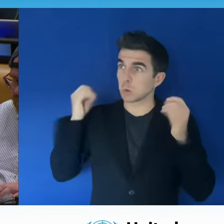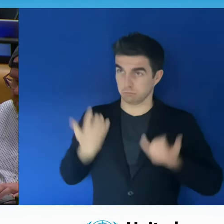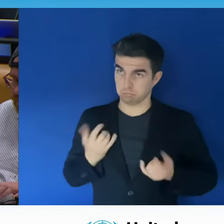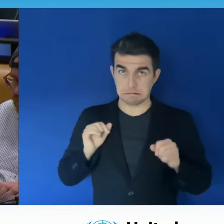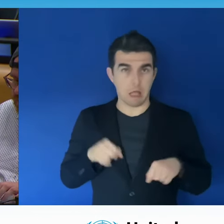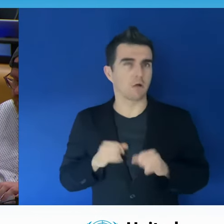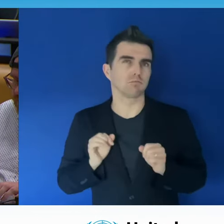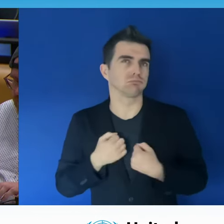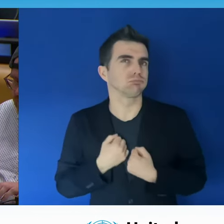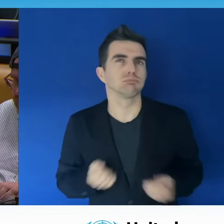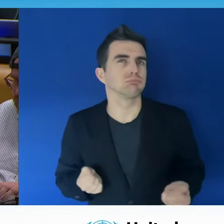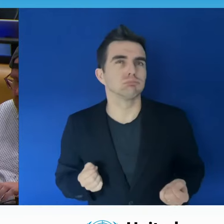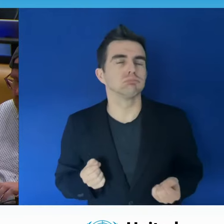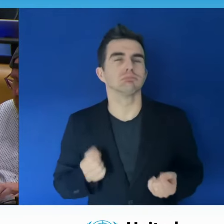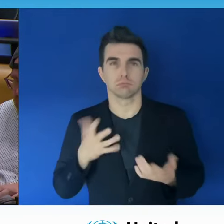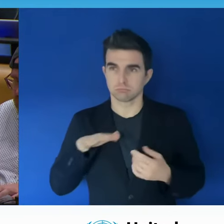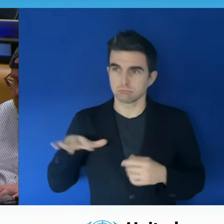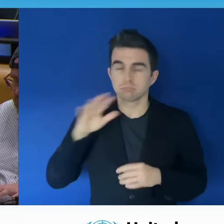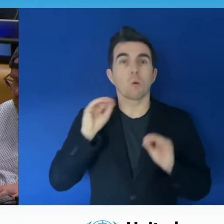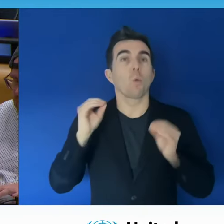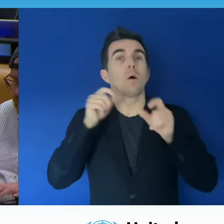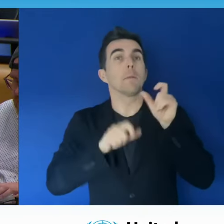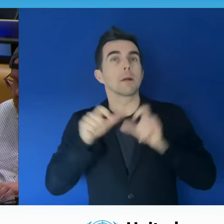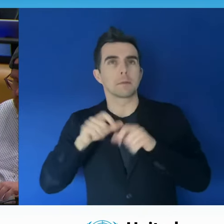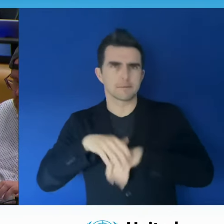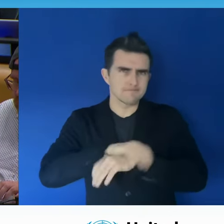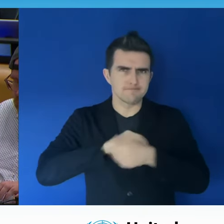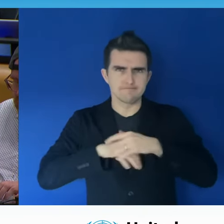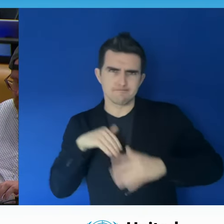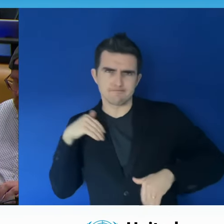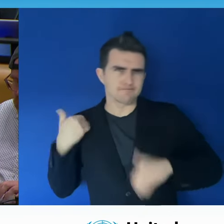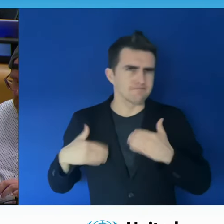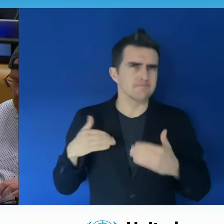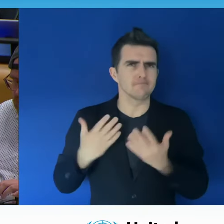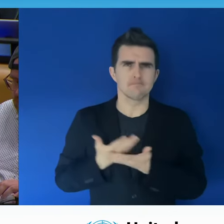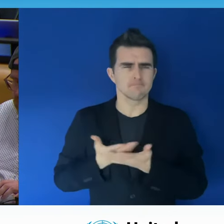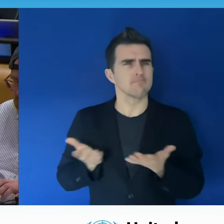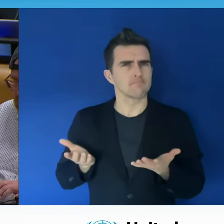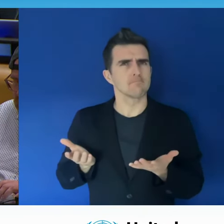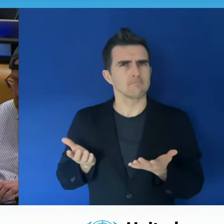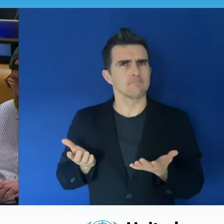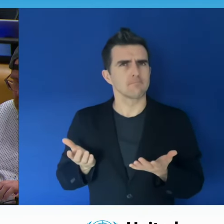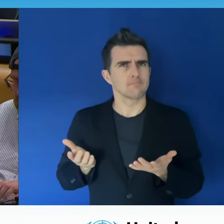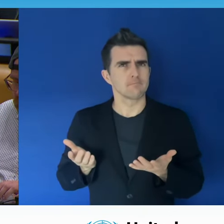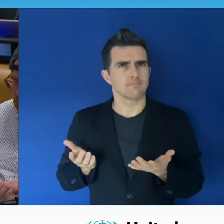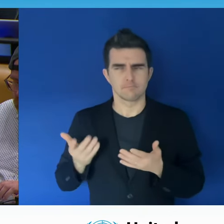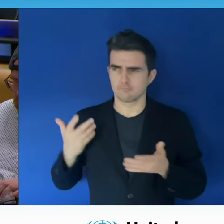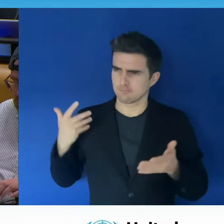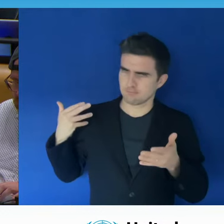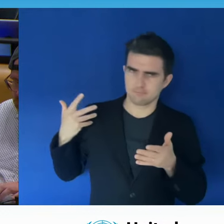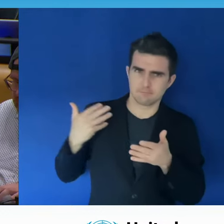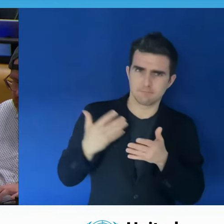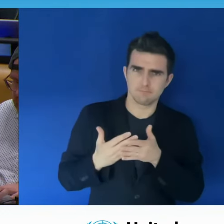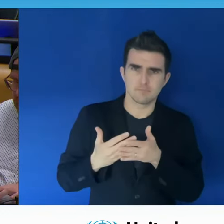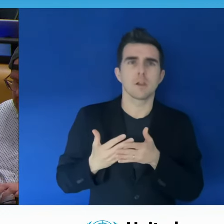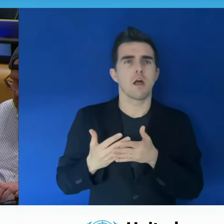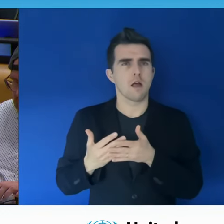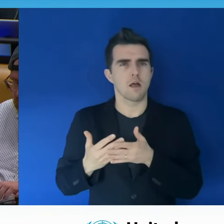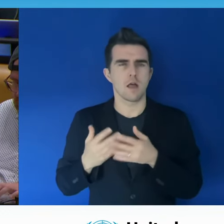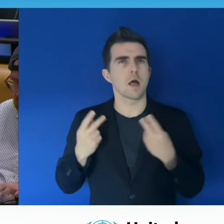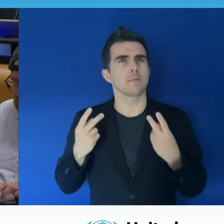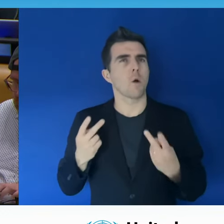and respect for sexual diversity, an agenda which Chilean women have placed at the center of their activity